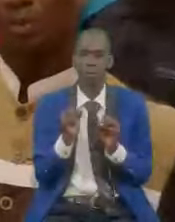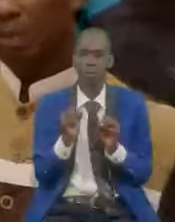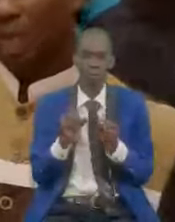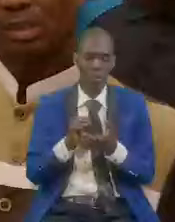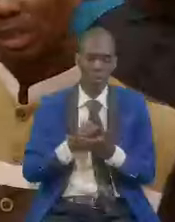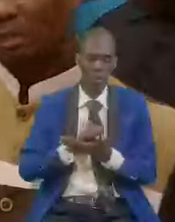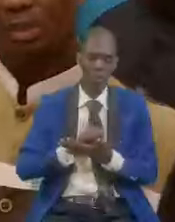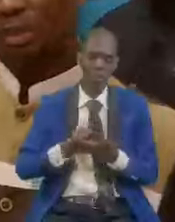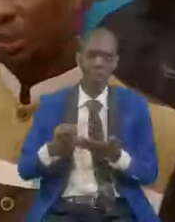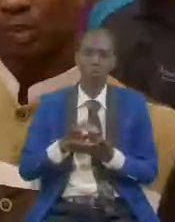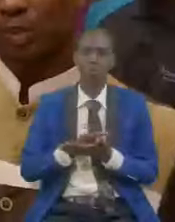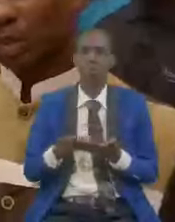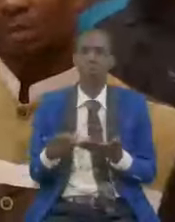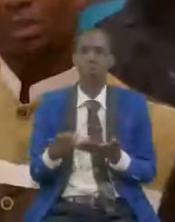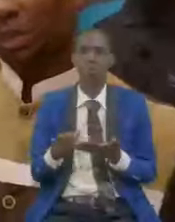sanctification,